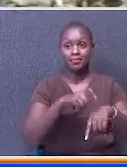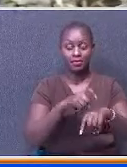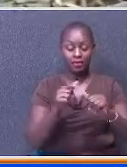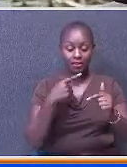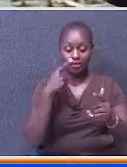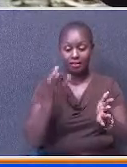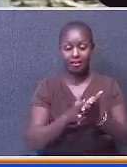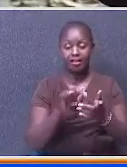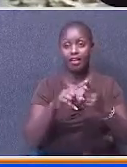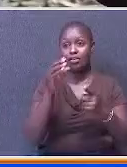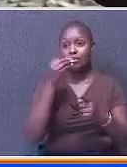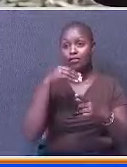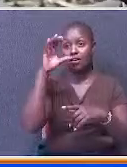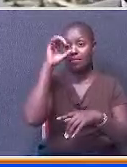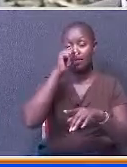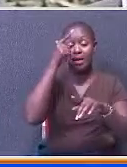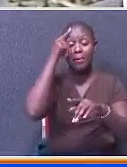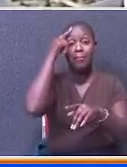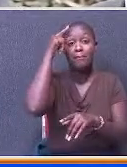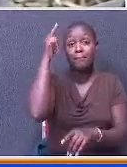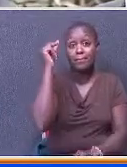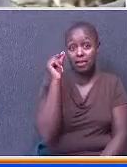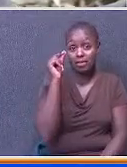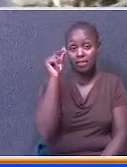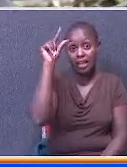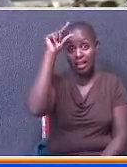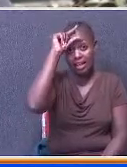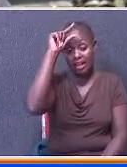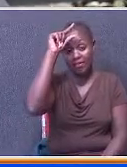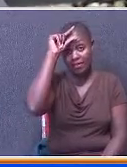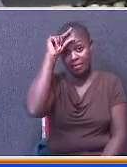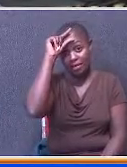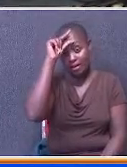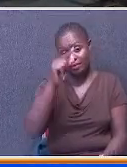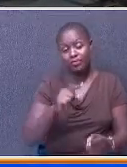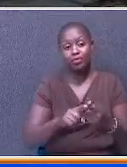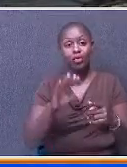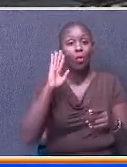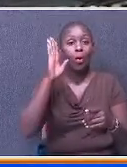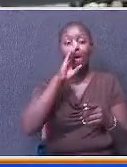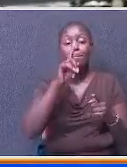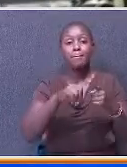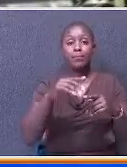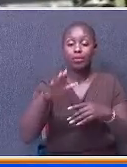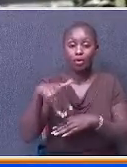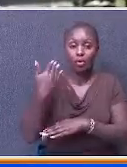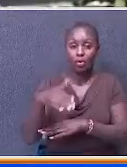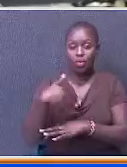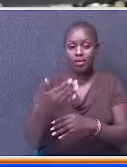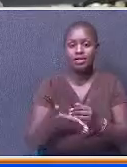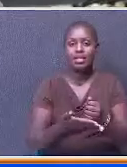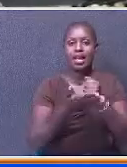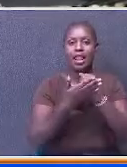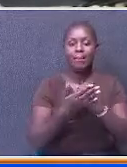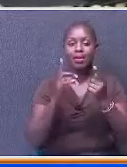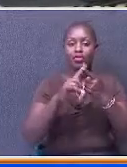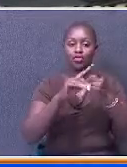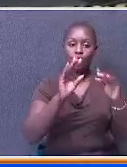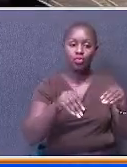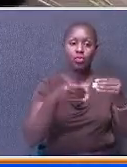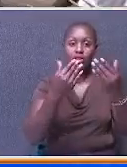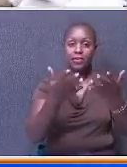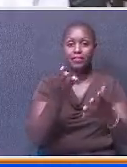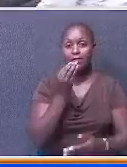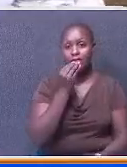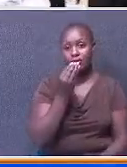there was no food, because the government is going to be very regular in the supply of